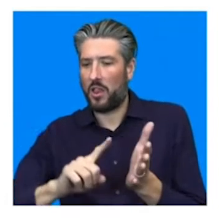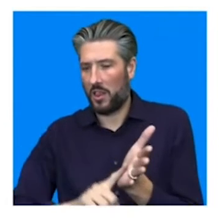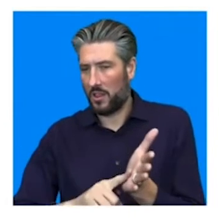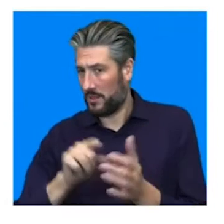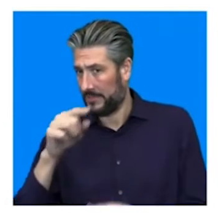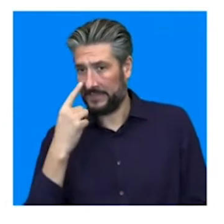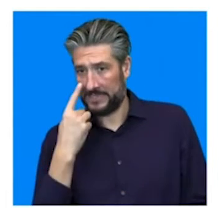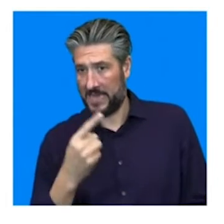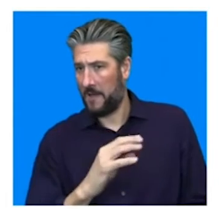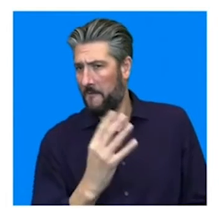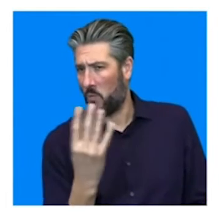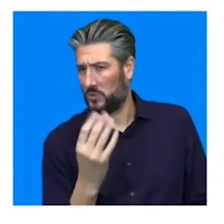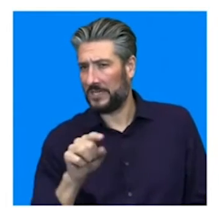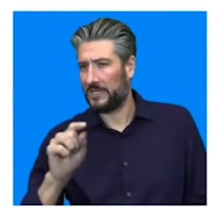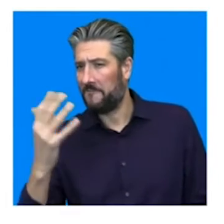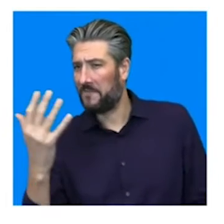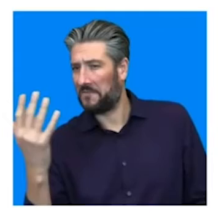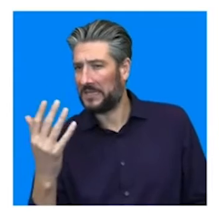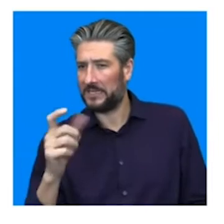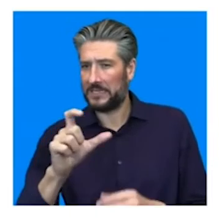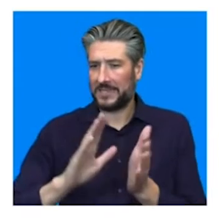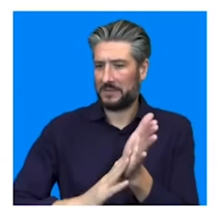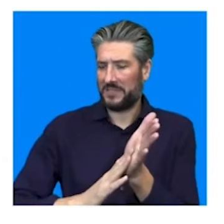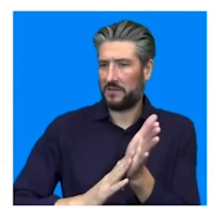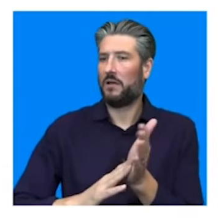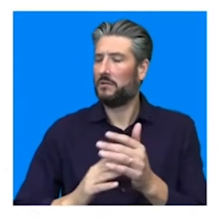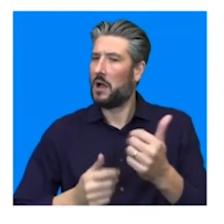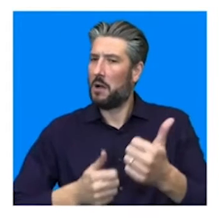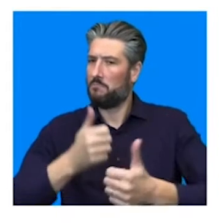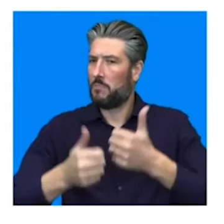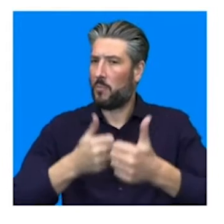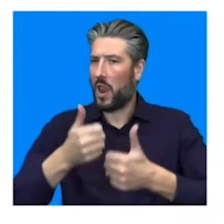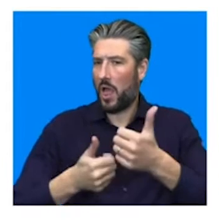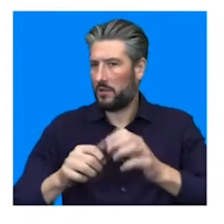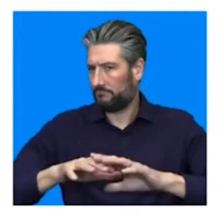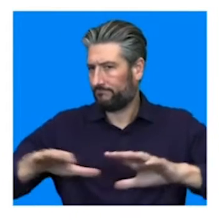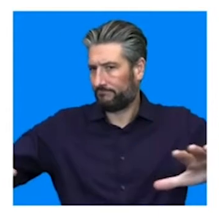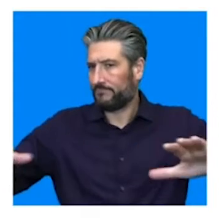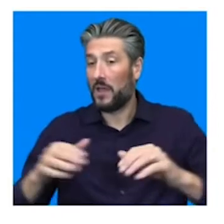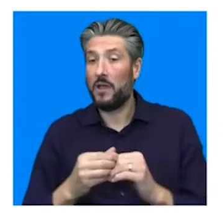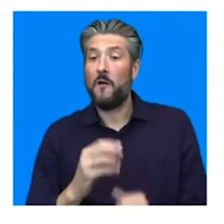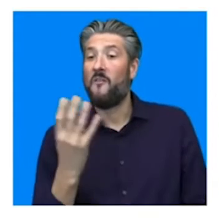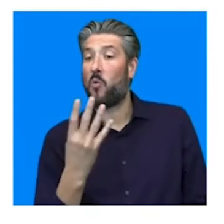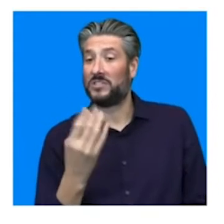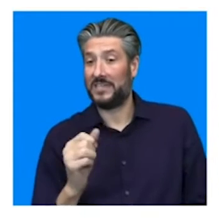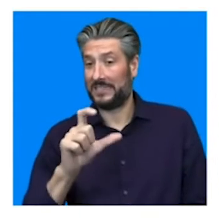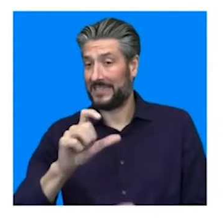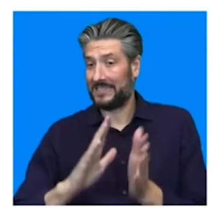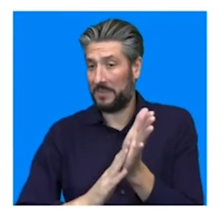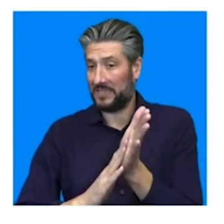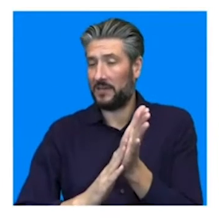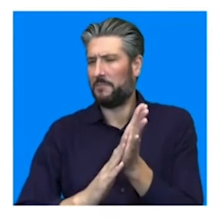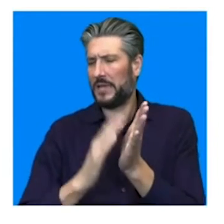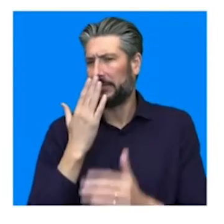very much strongly the sort of most popular screen sizes. And in fact, 14 centimeters comes out as being